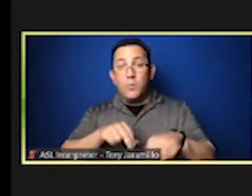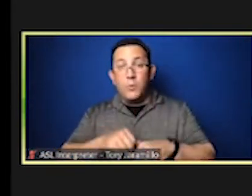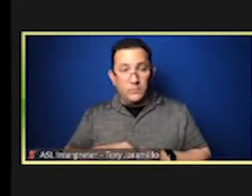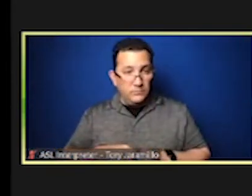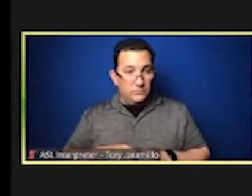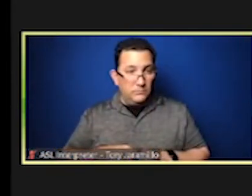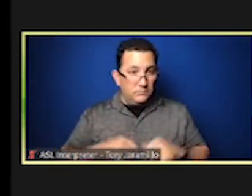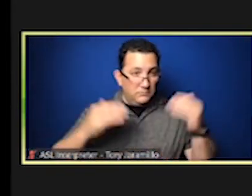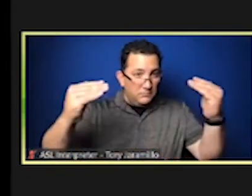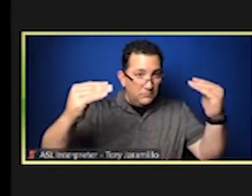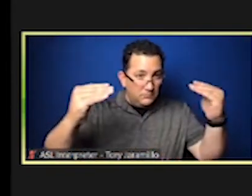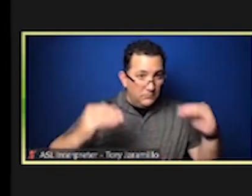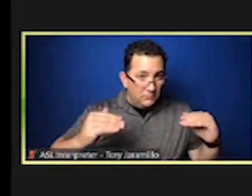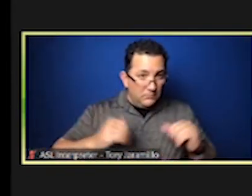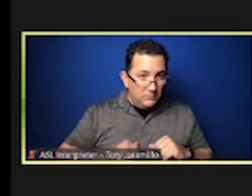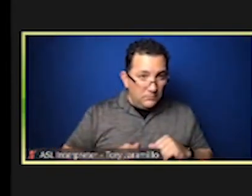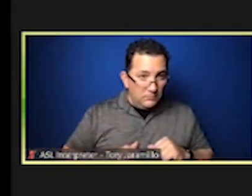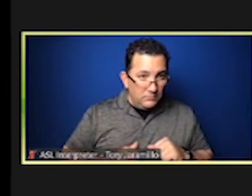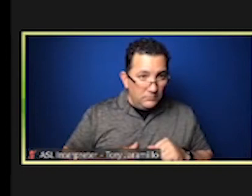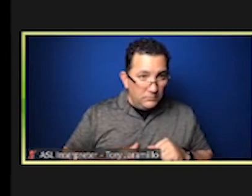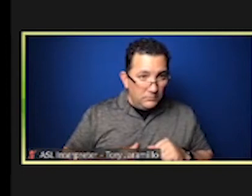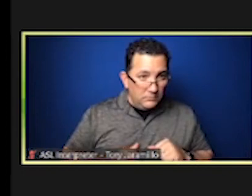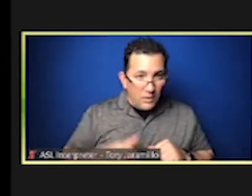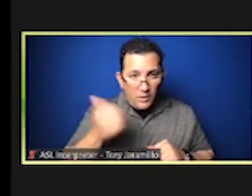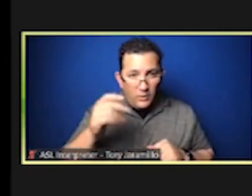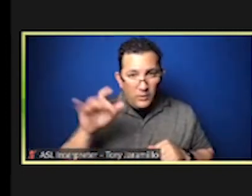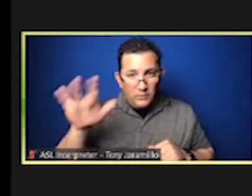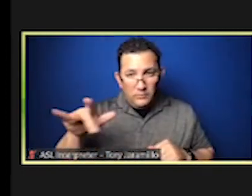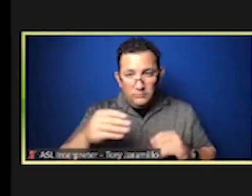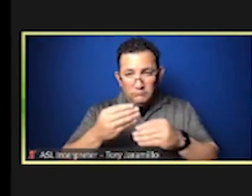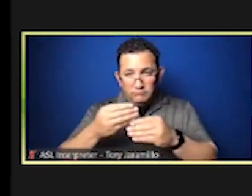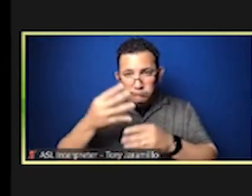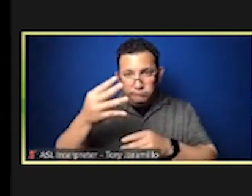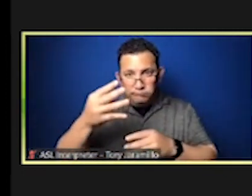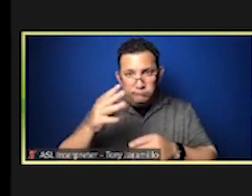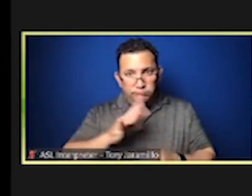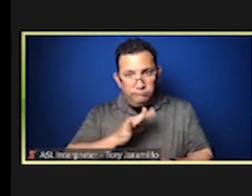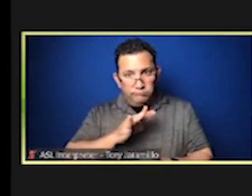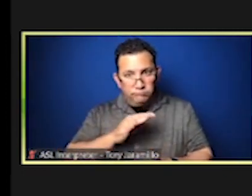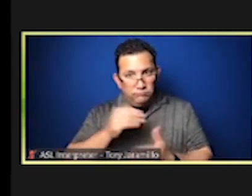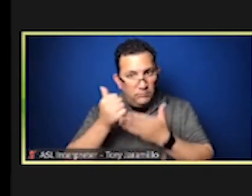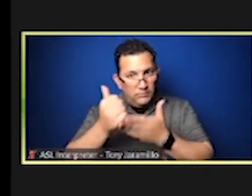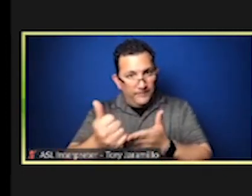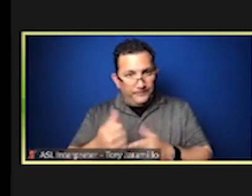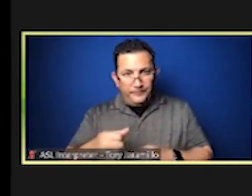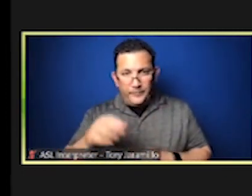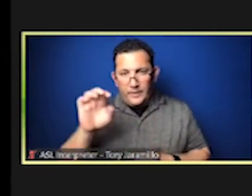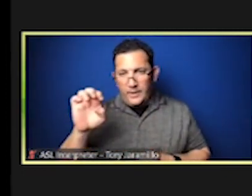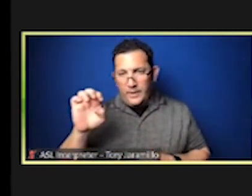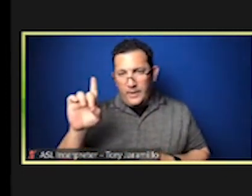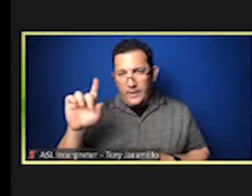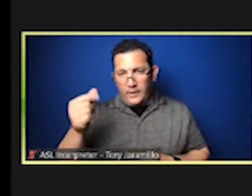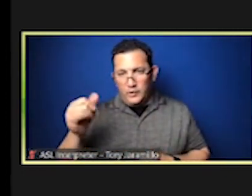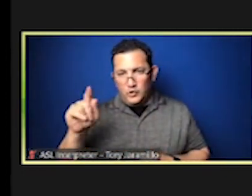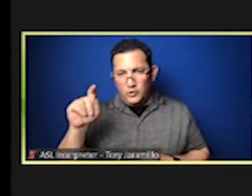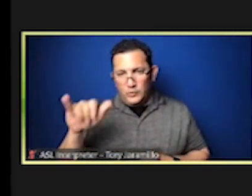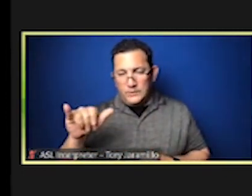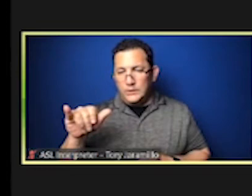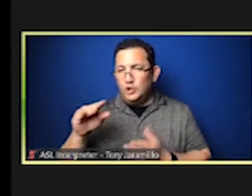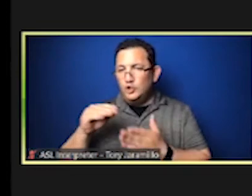And something to pull down, I think would be very useful, is this Edgenuity Student User Guide.